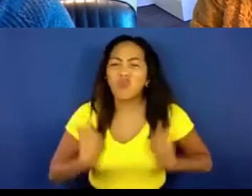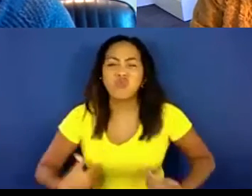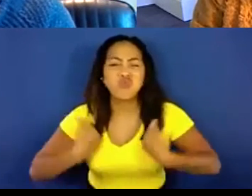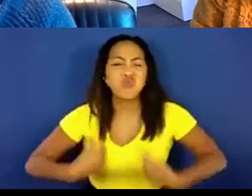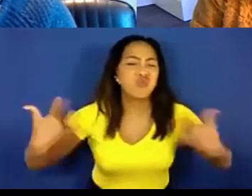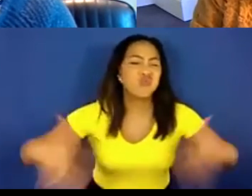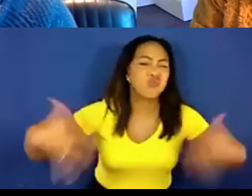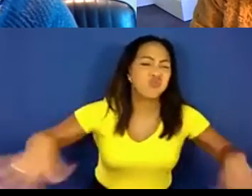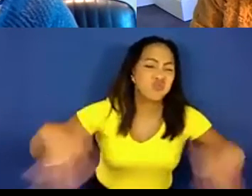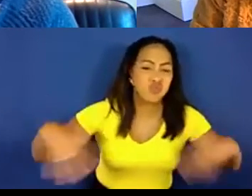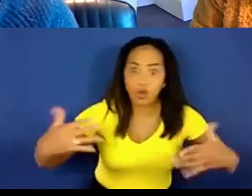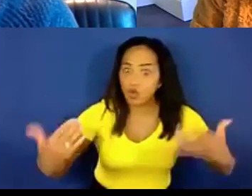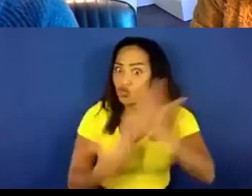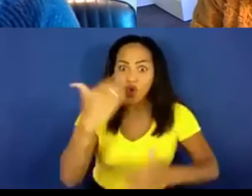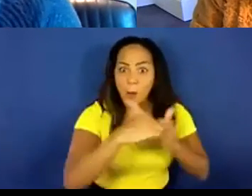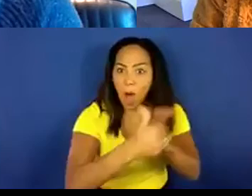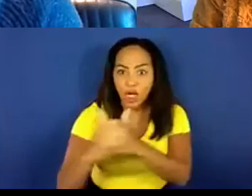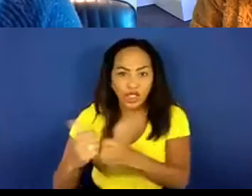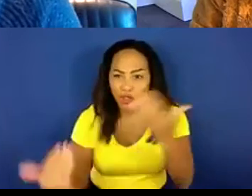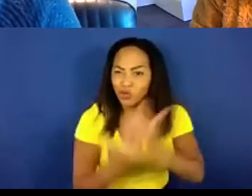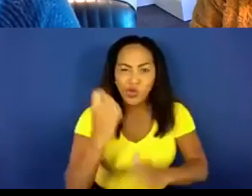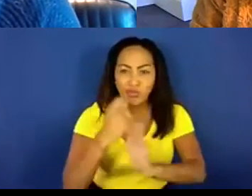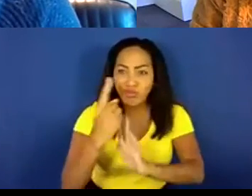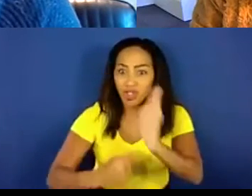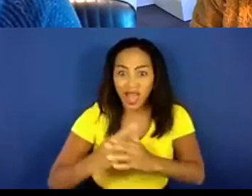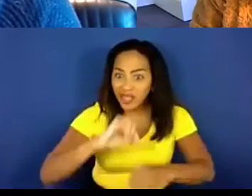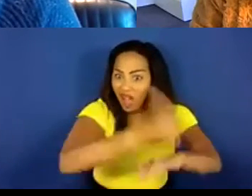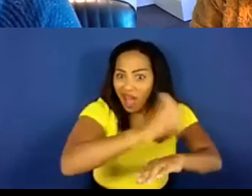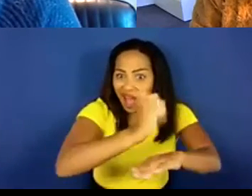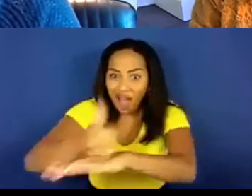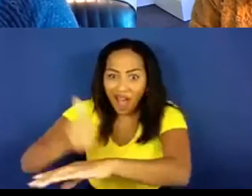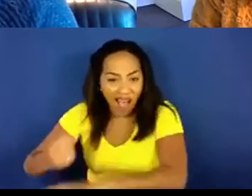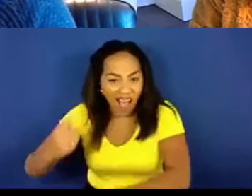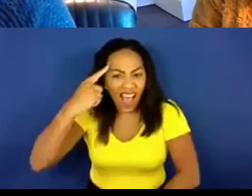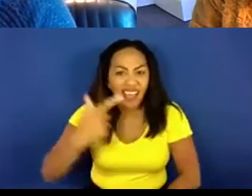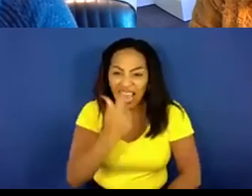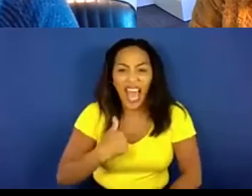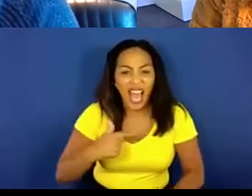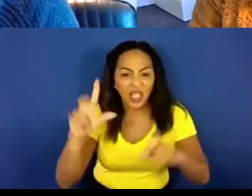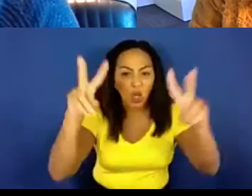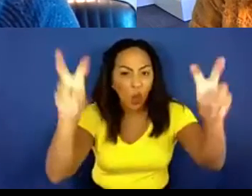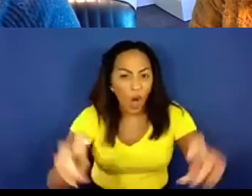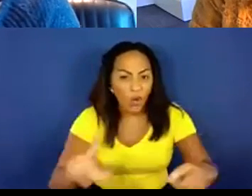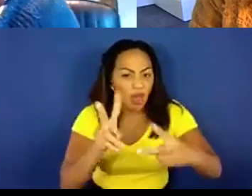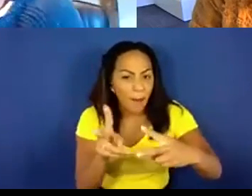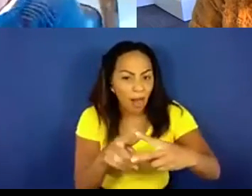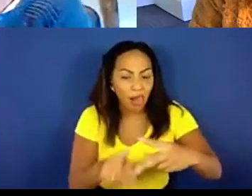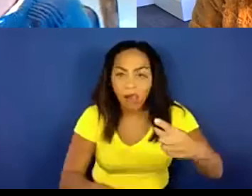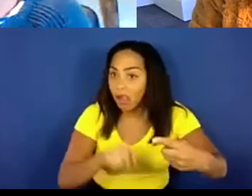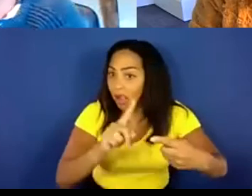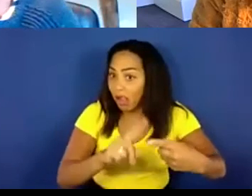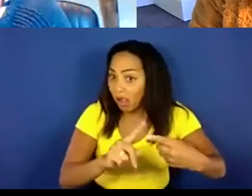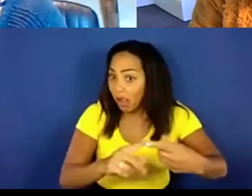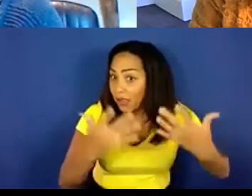lots of new partnerships and new projects. I think I can quote just a couple. One is we're now working